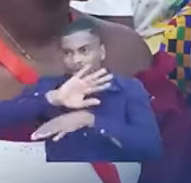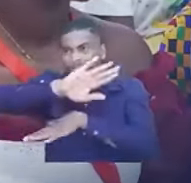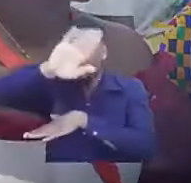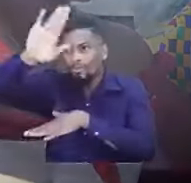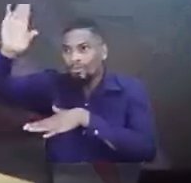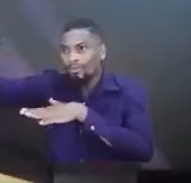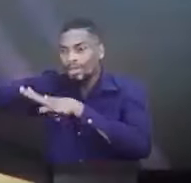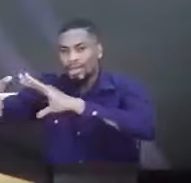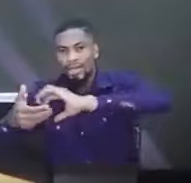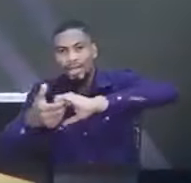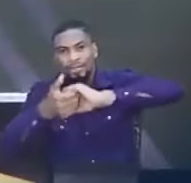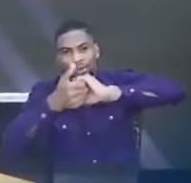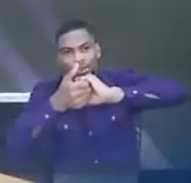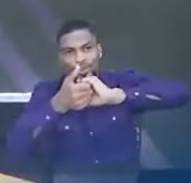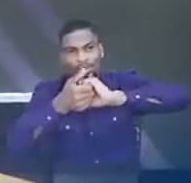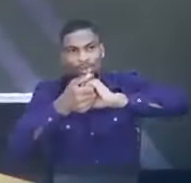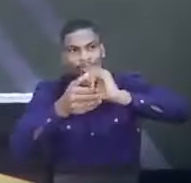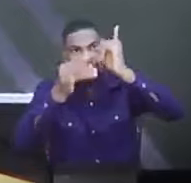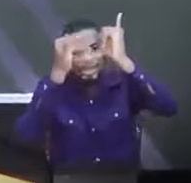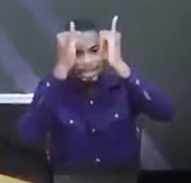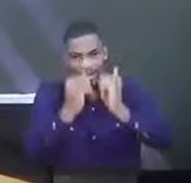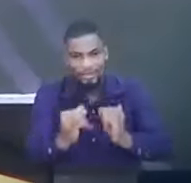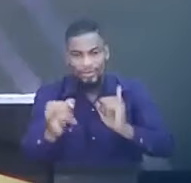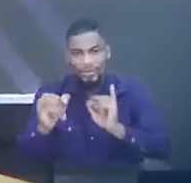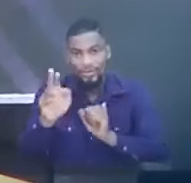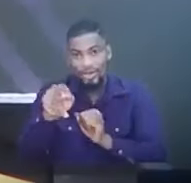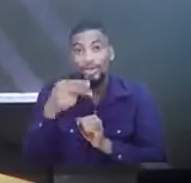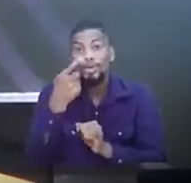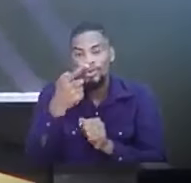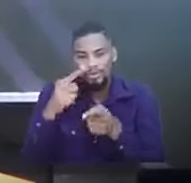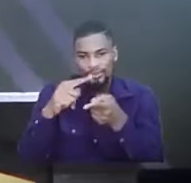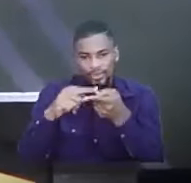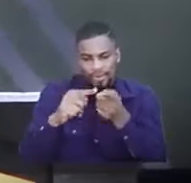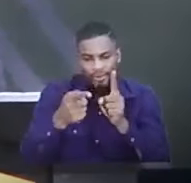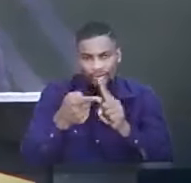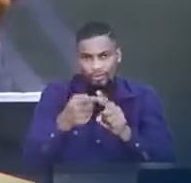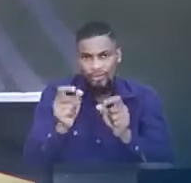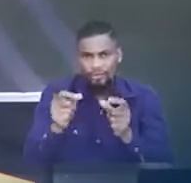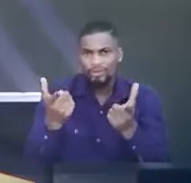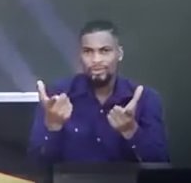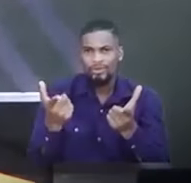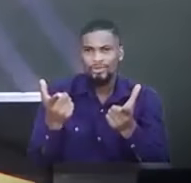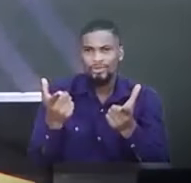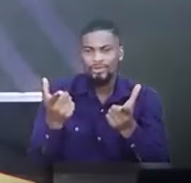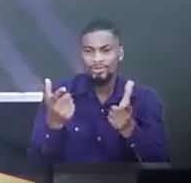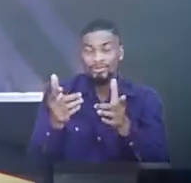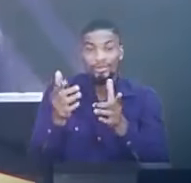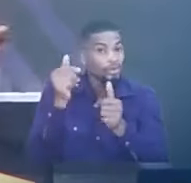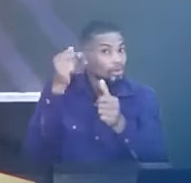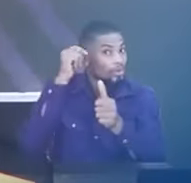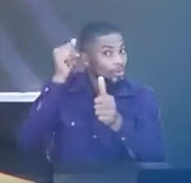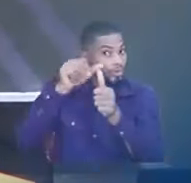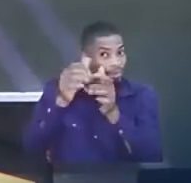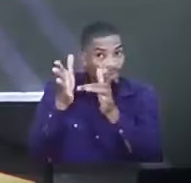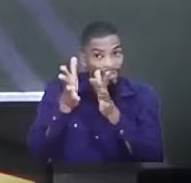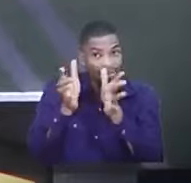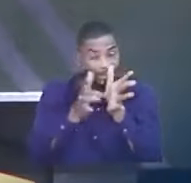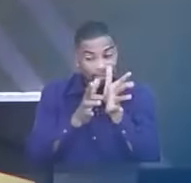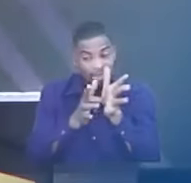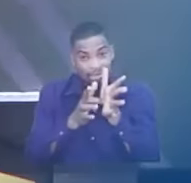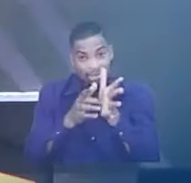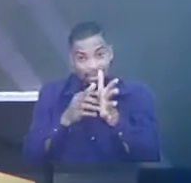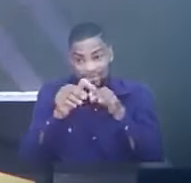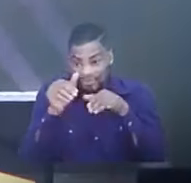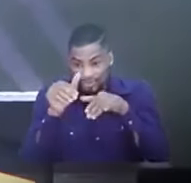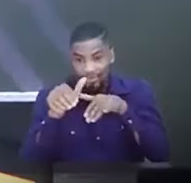And you as an individual will also need a friend. That is why sometimes Jesus will send the disciples out in twos.